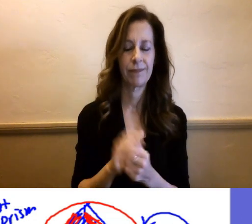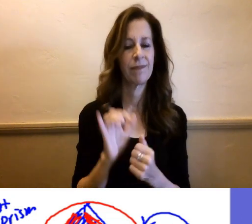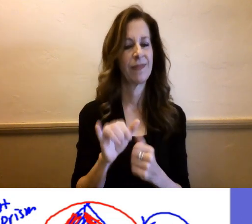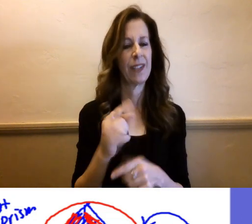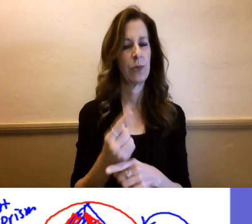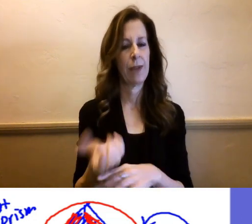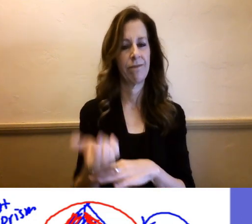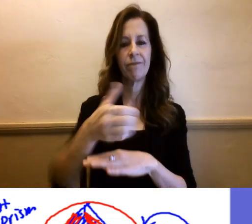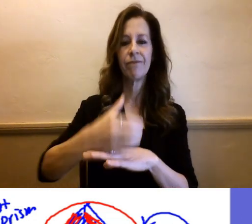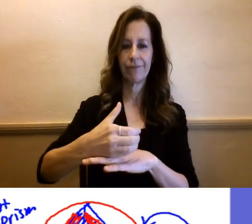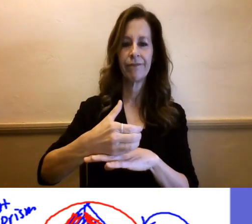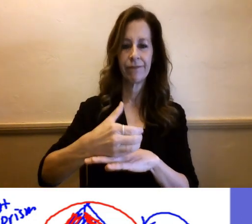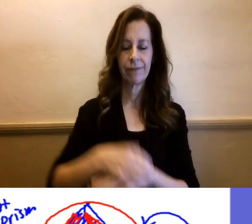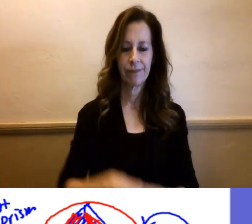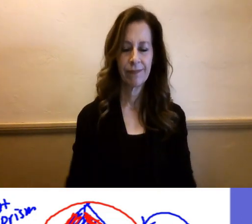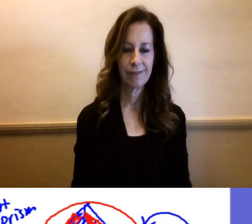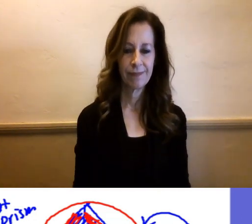Right? This is the upright position.